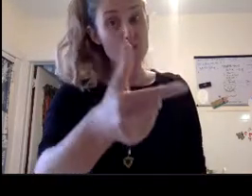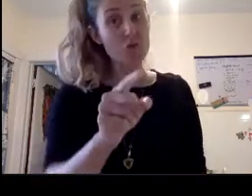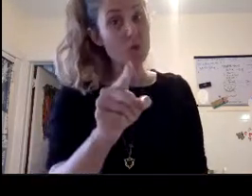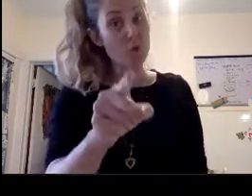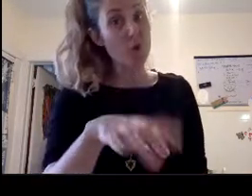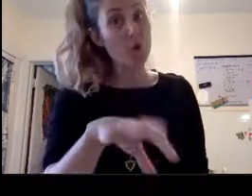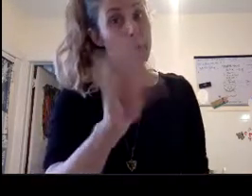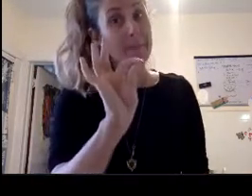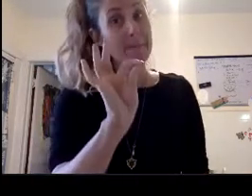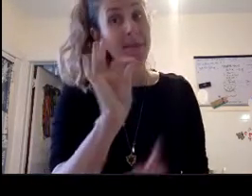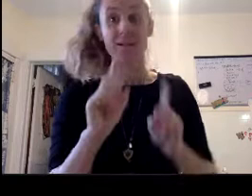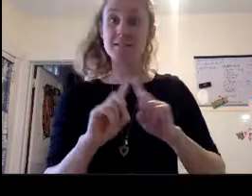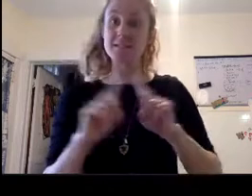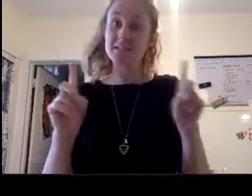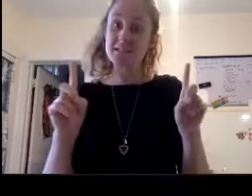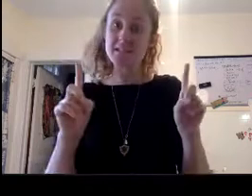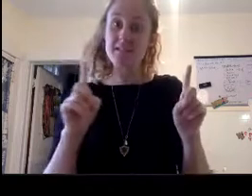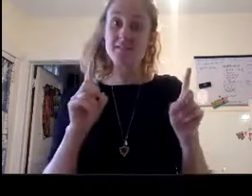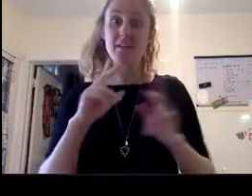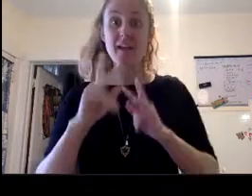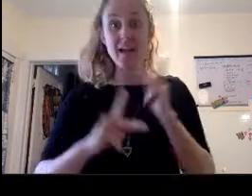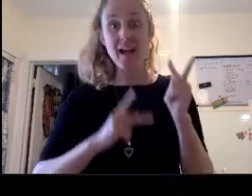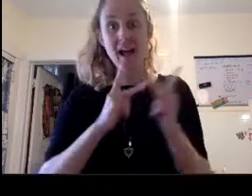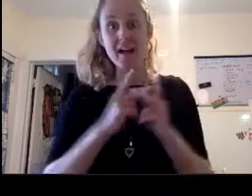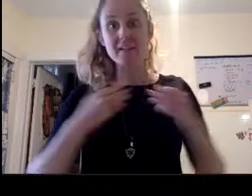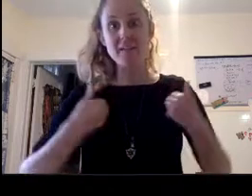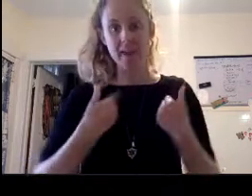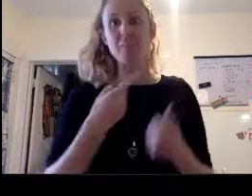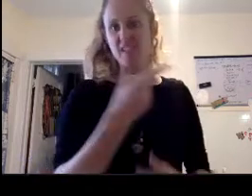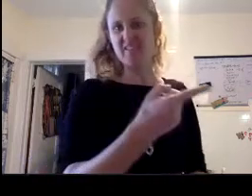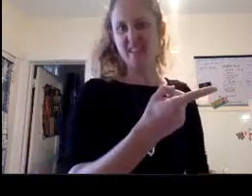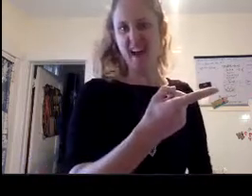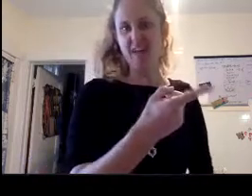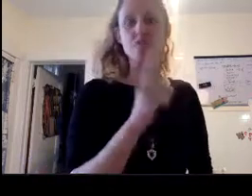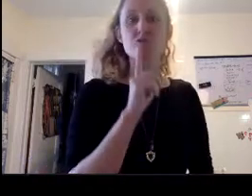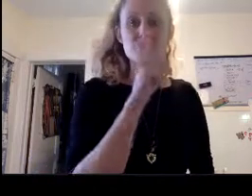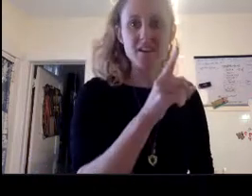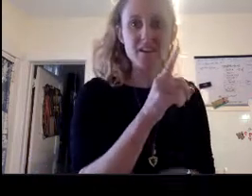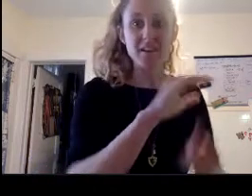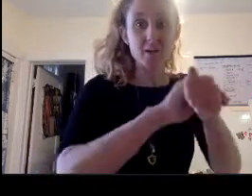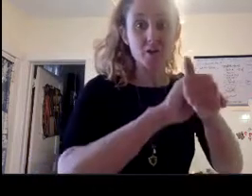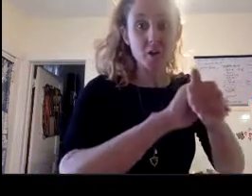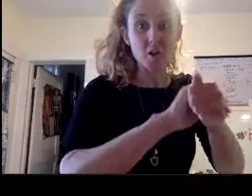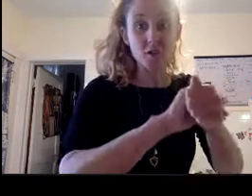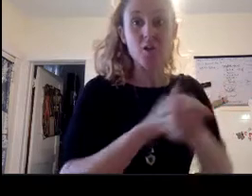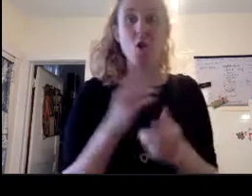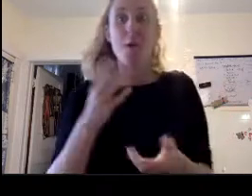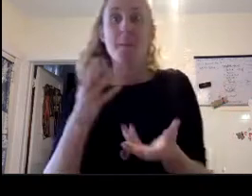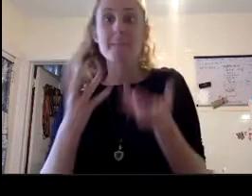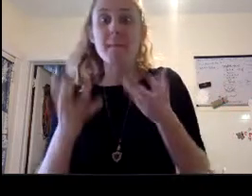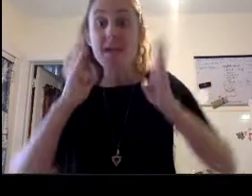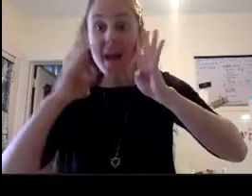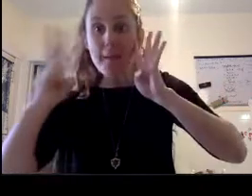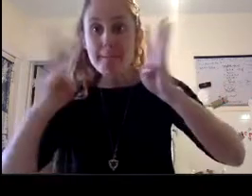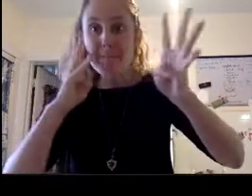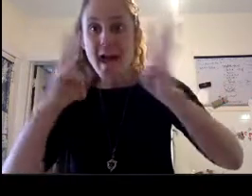of animal. Maybe it looks more like a realistic animal, like here it's a turtle, or maybe even an imaginary